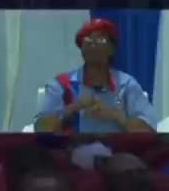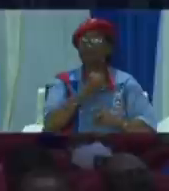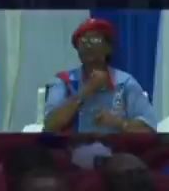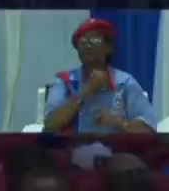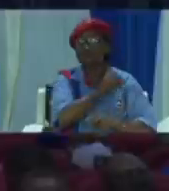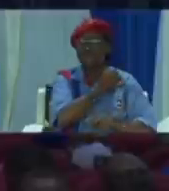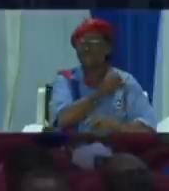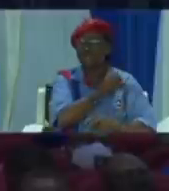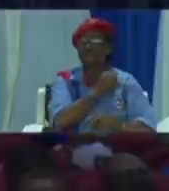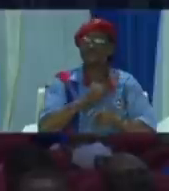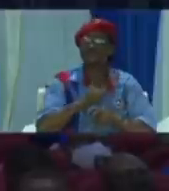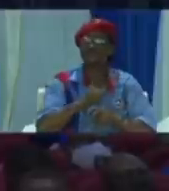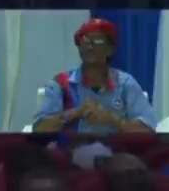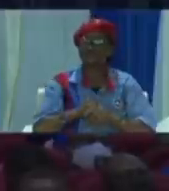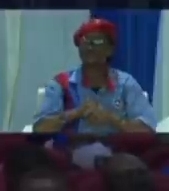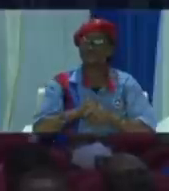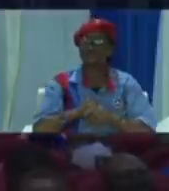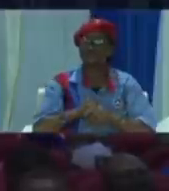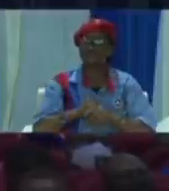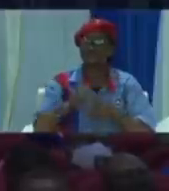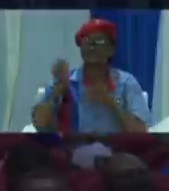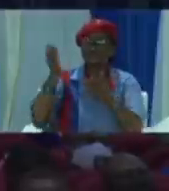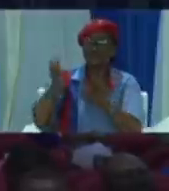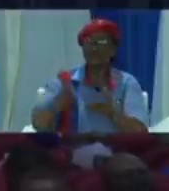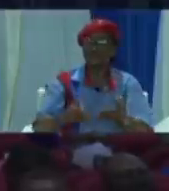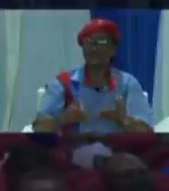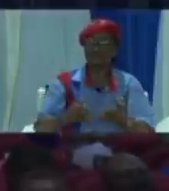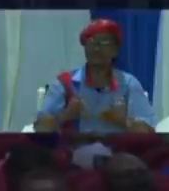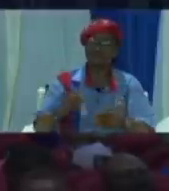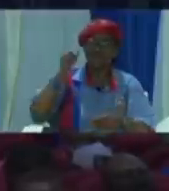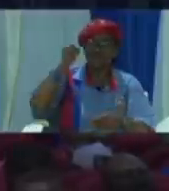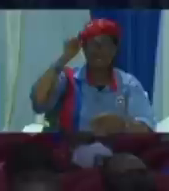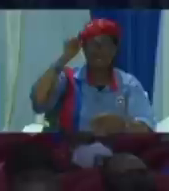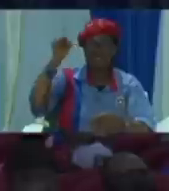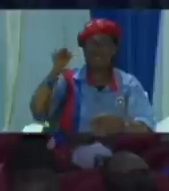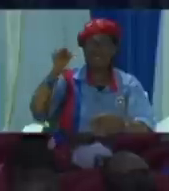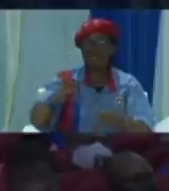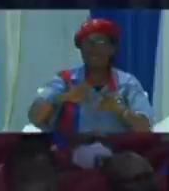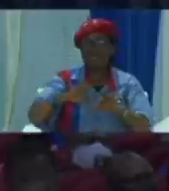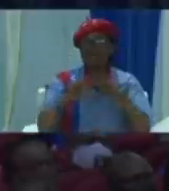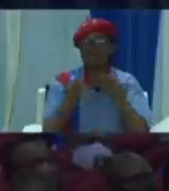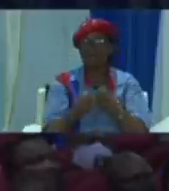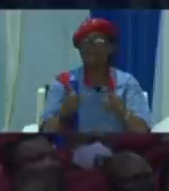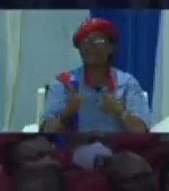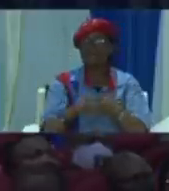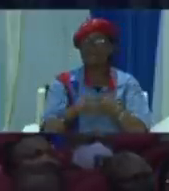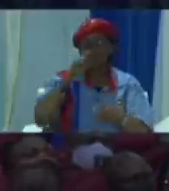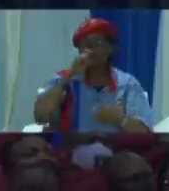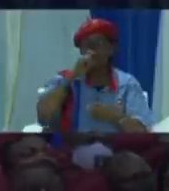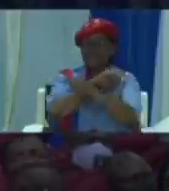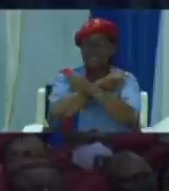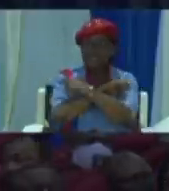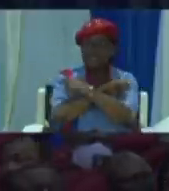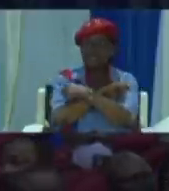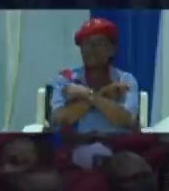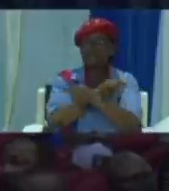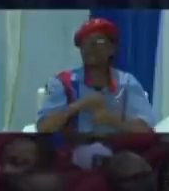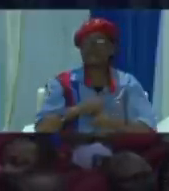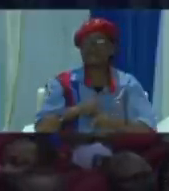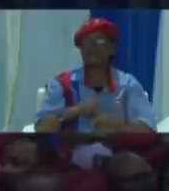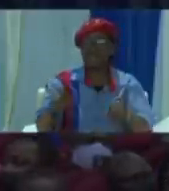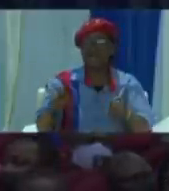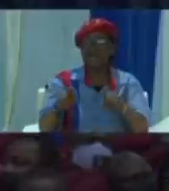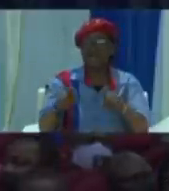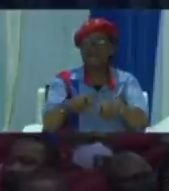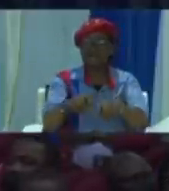Joseph brought his family to Egypt. And as long